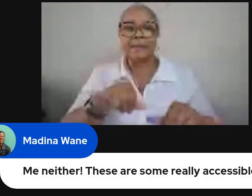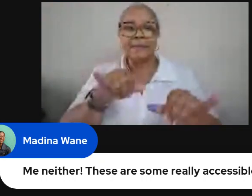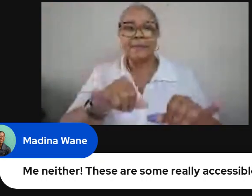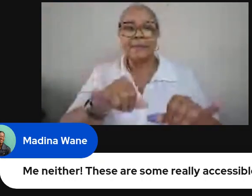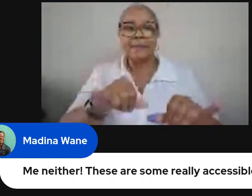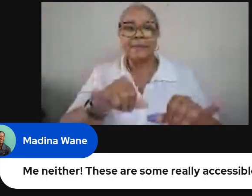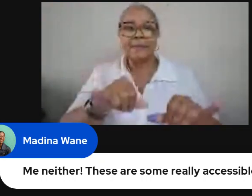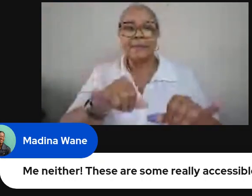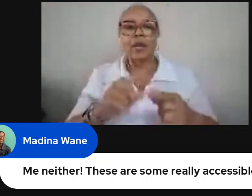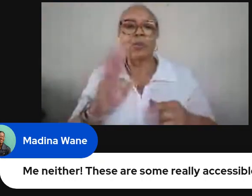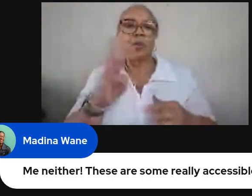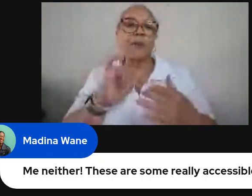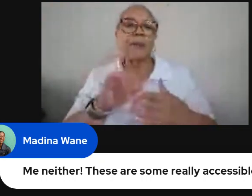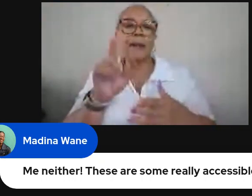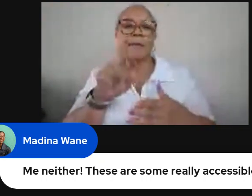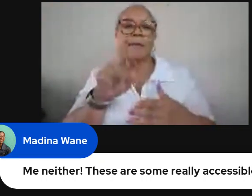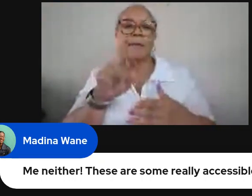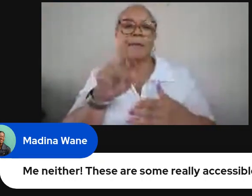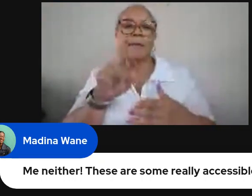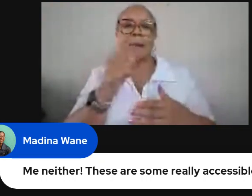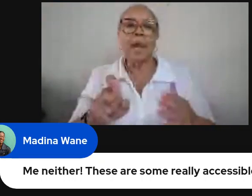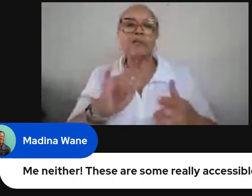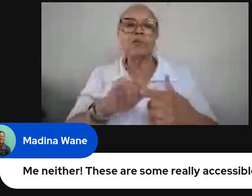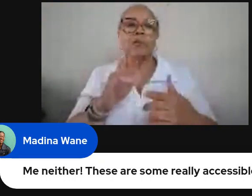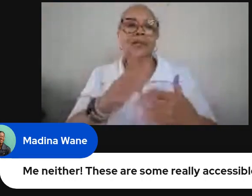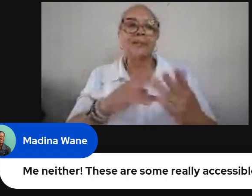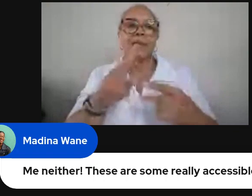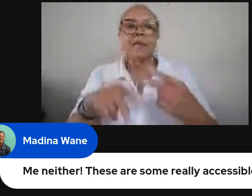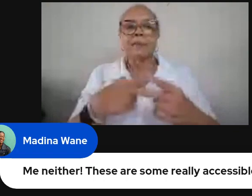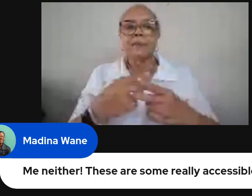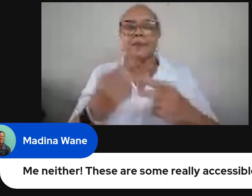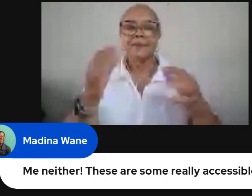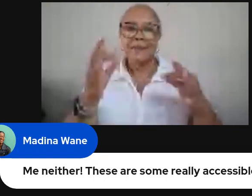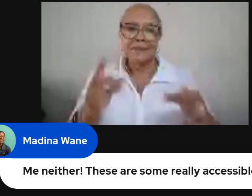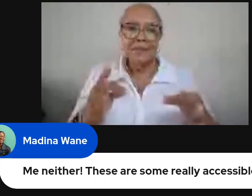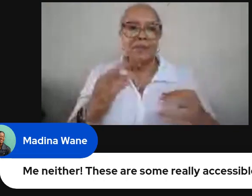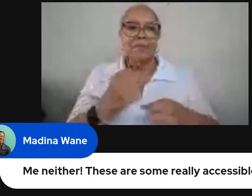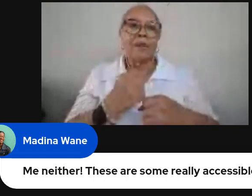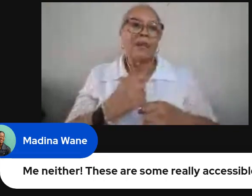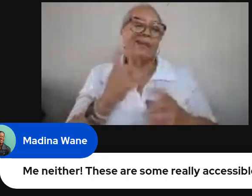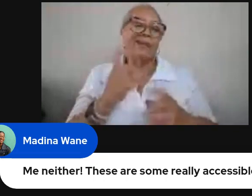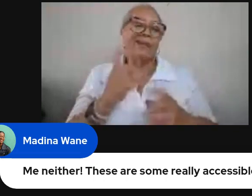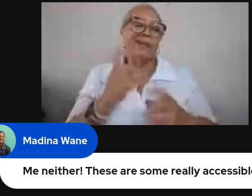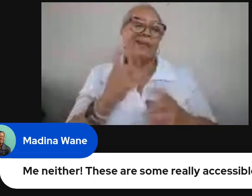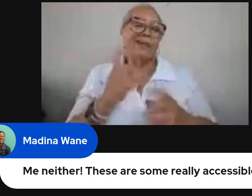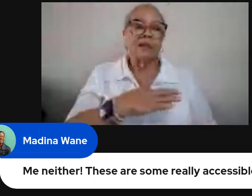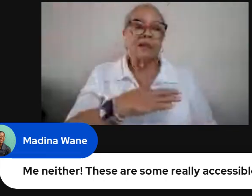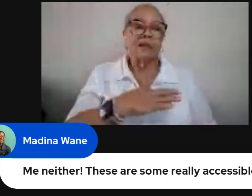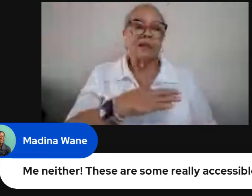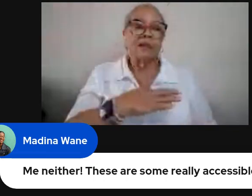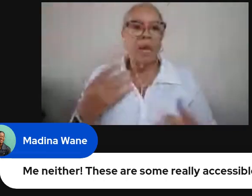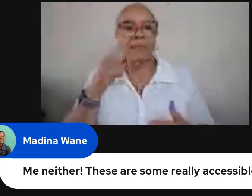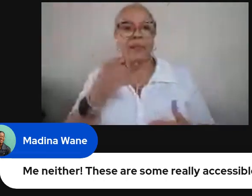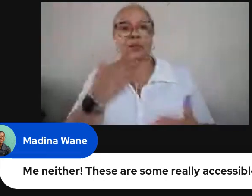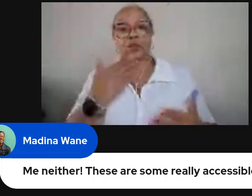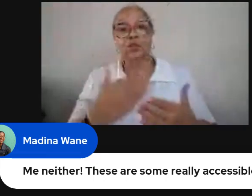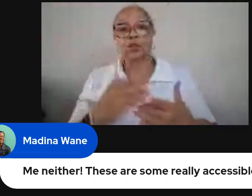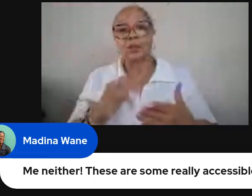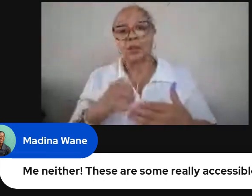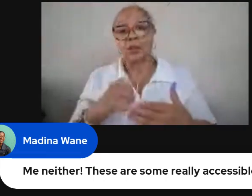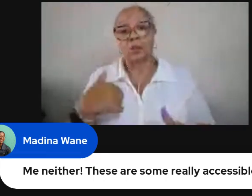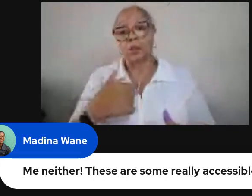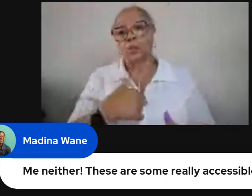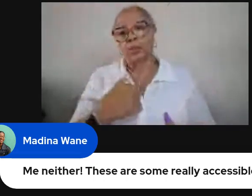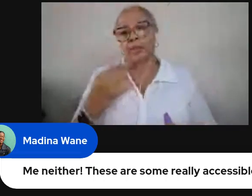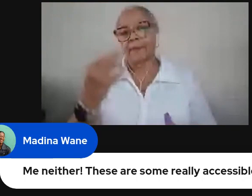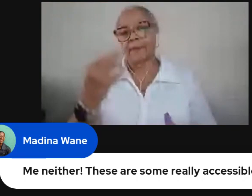about black boxes when there's some sort of decision-making faculty. So I think it is good that we do think